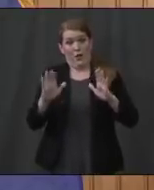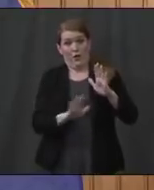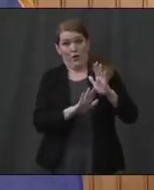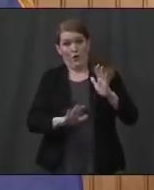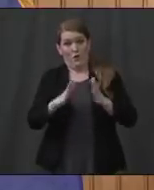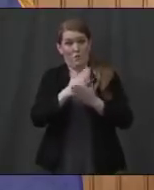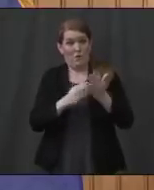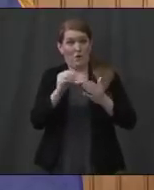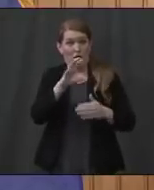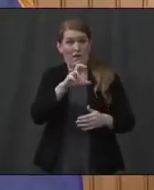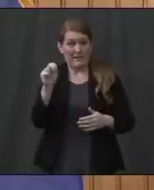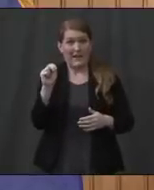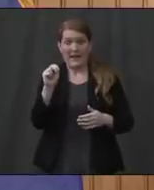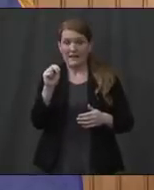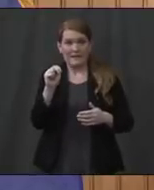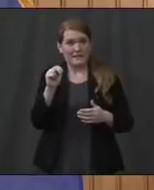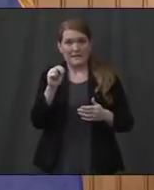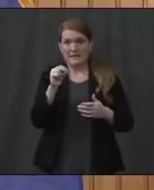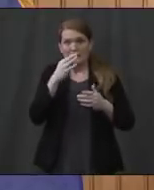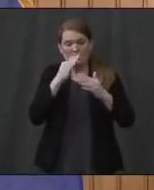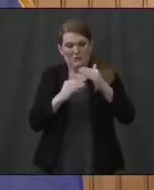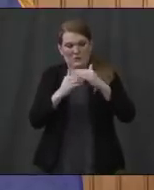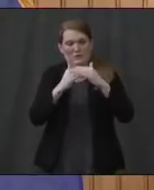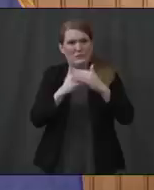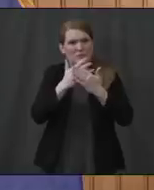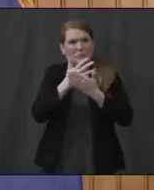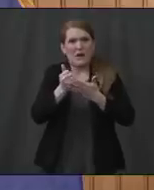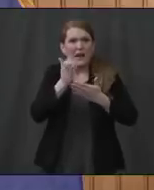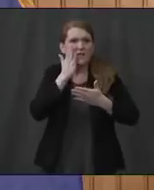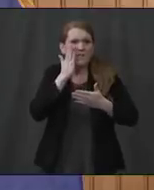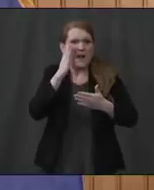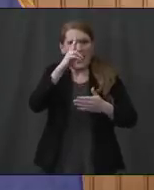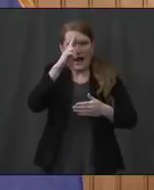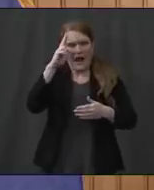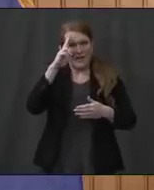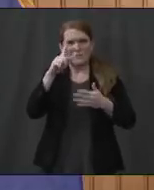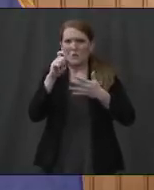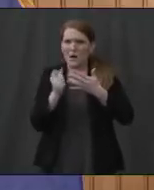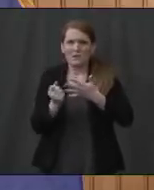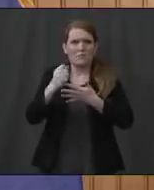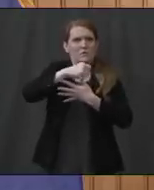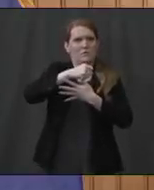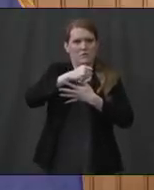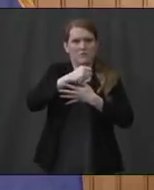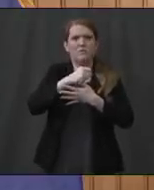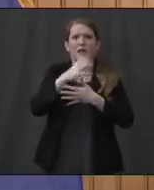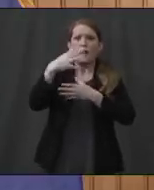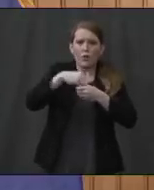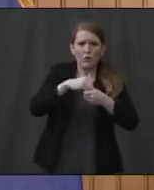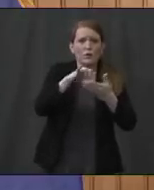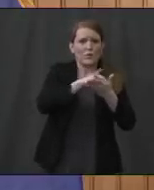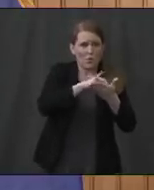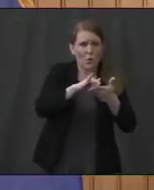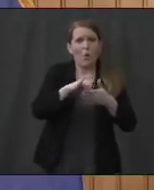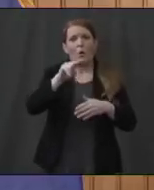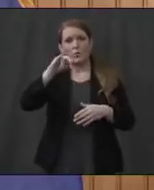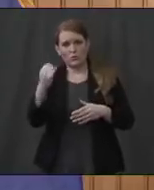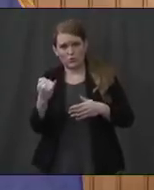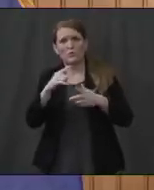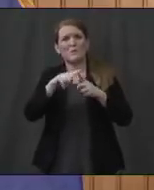to capacity, has got to be at the top of the list, along with New York and New Jersey when it comes to